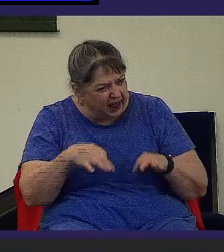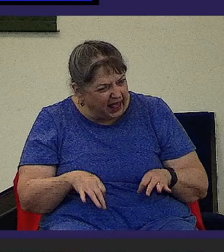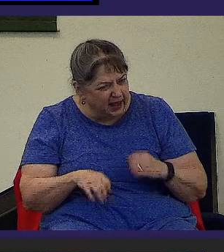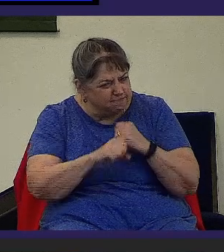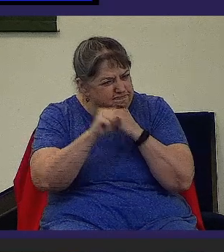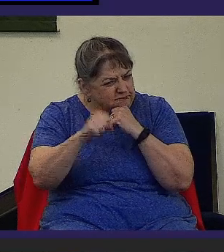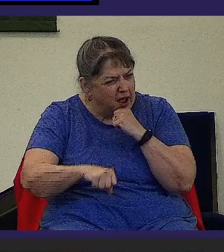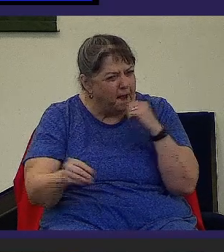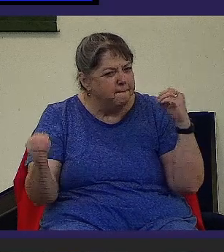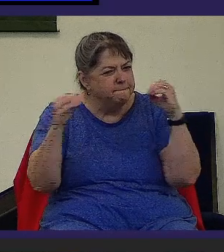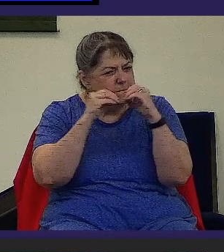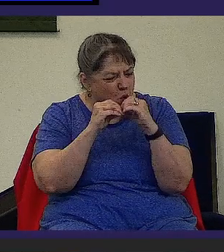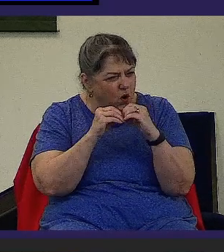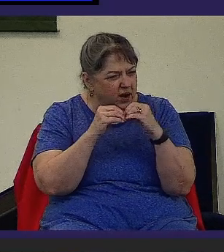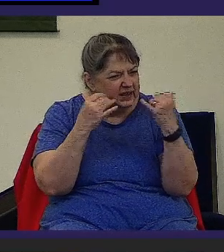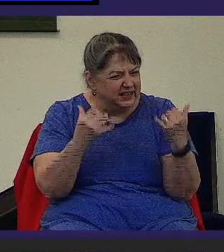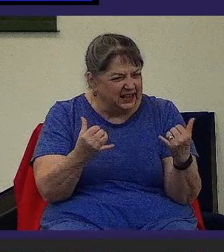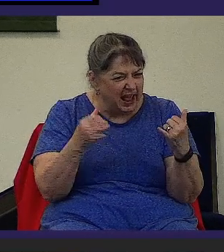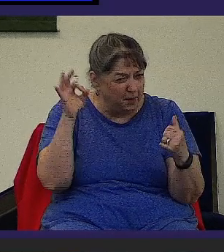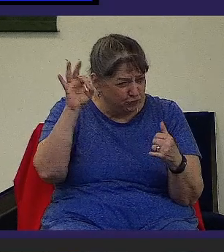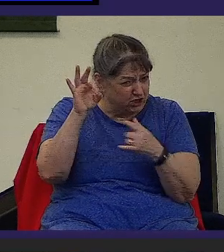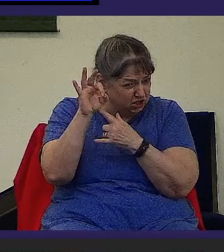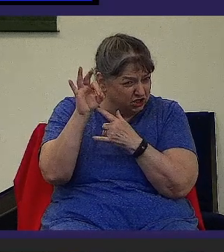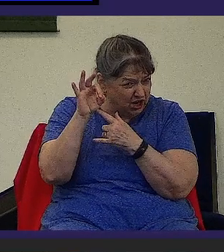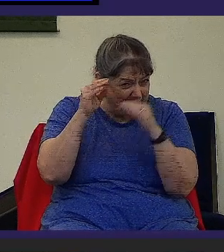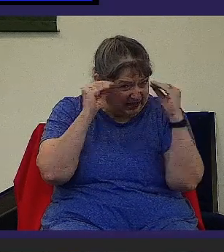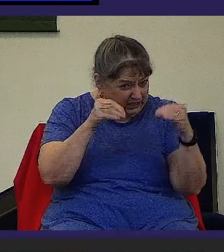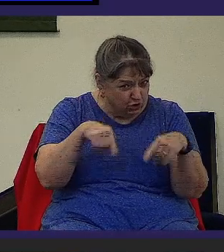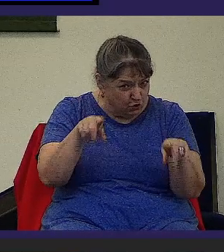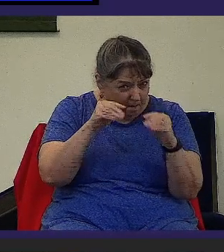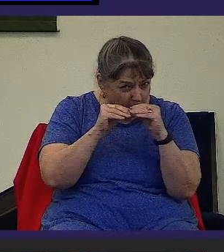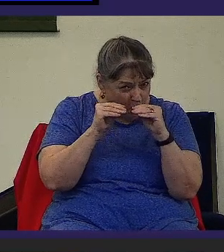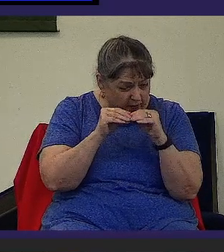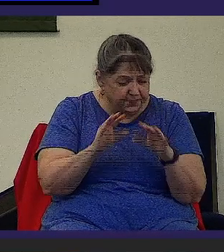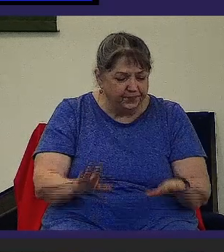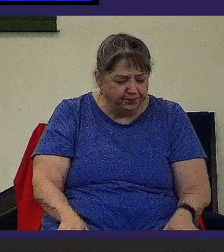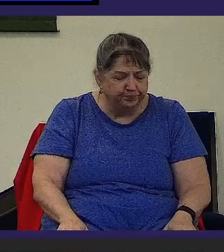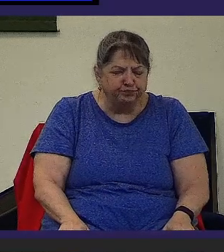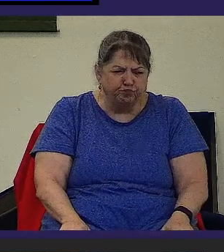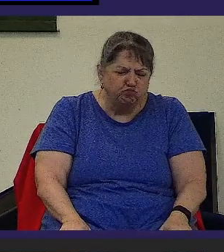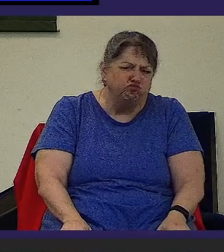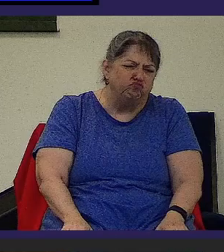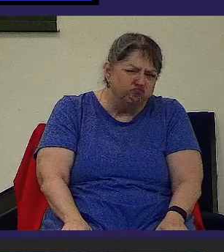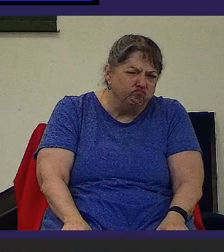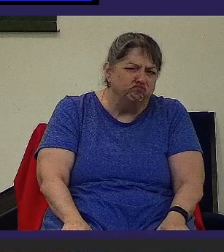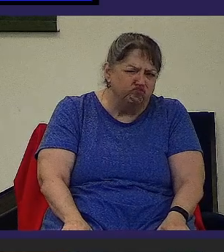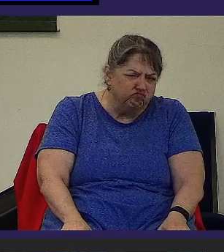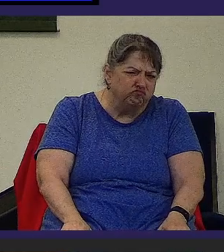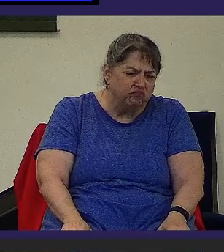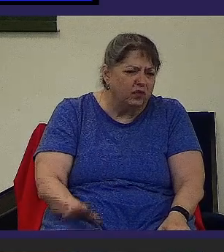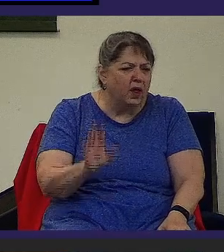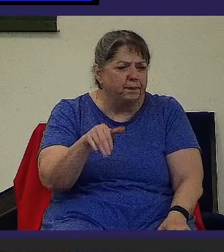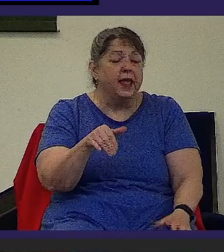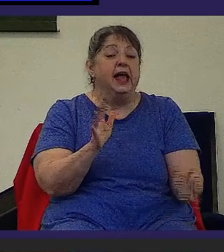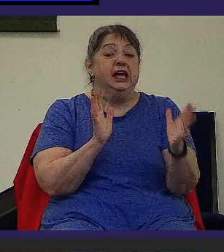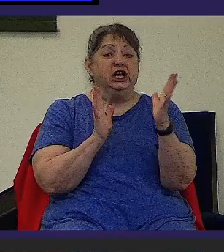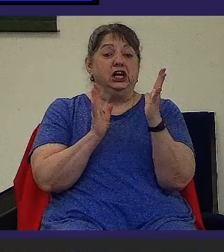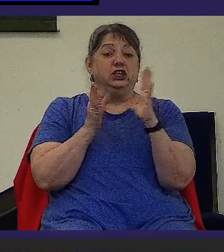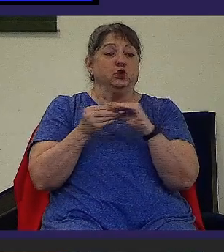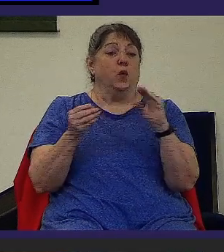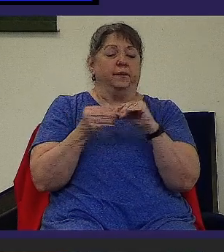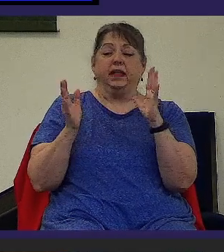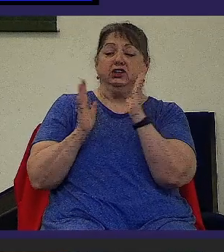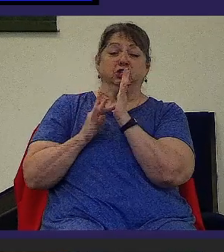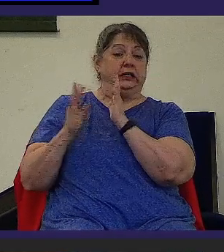applicational aspect of today's message okay so a little content here if you remember um jesus so jesus finishes this